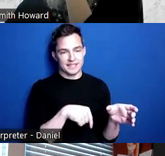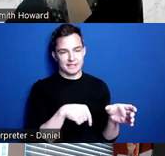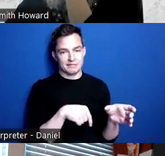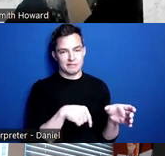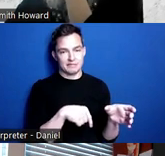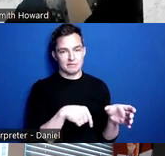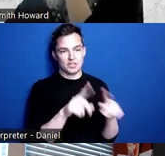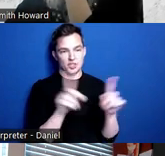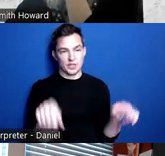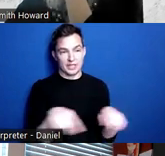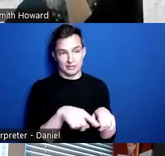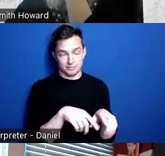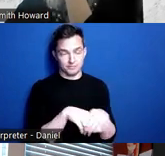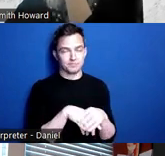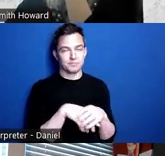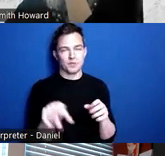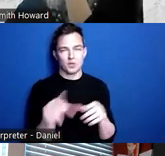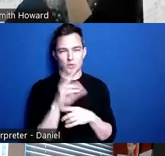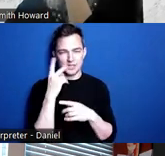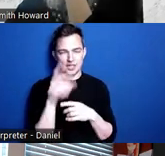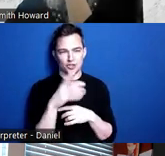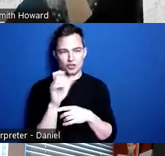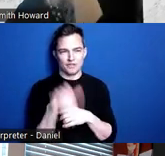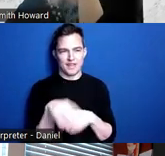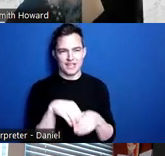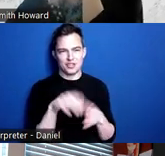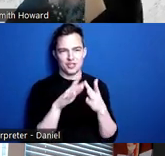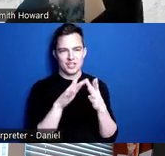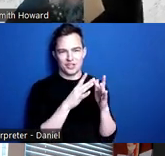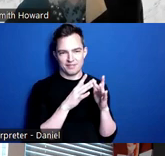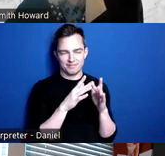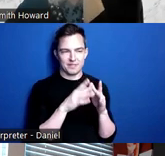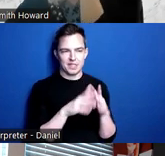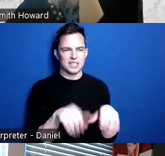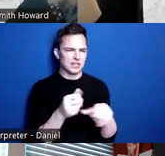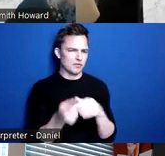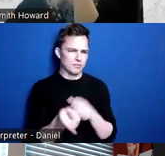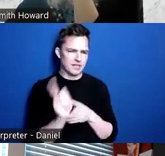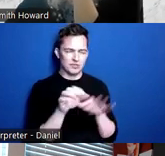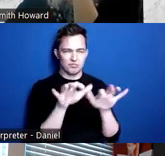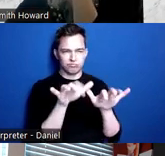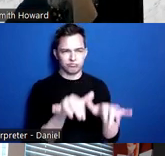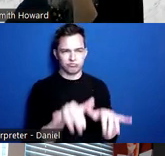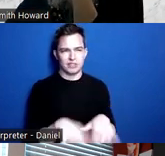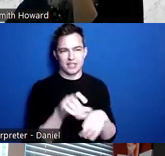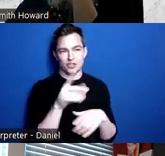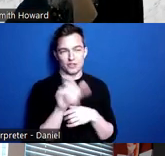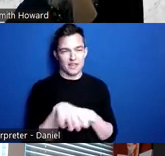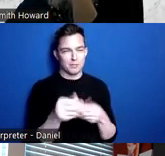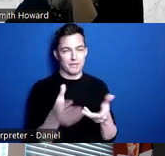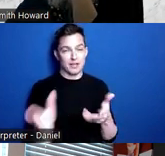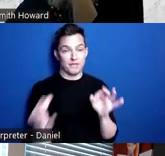out of this screen, you will see a survey in your browser. Please take a few moments to fill that out for us and provide your